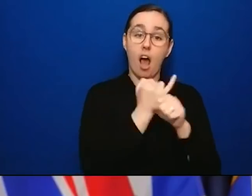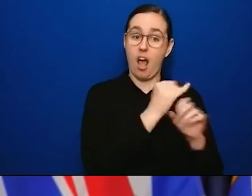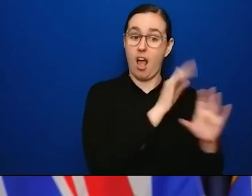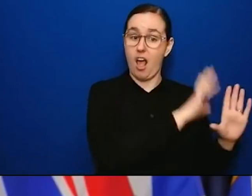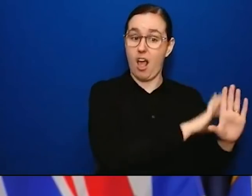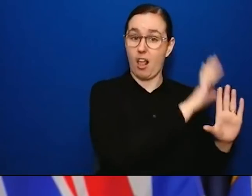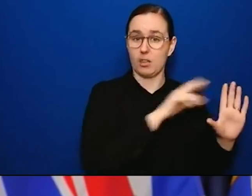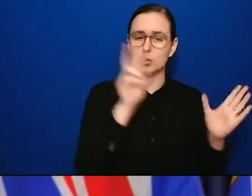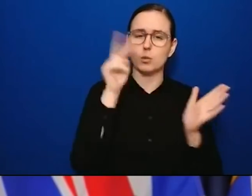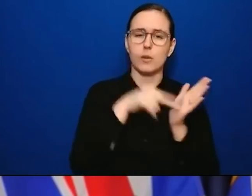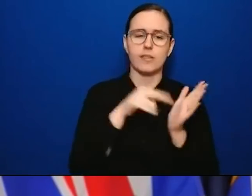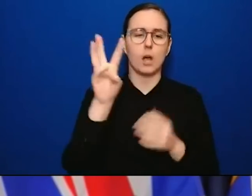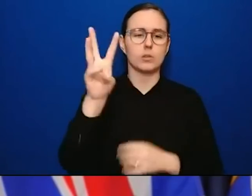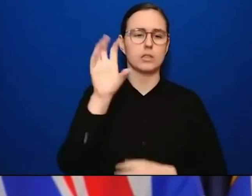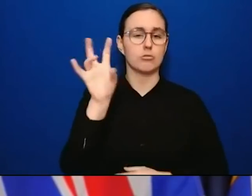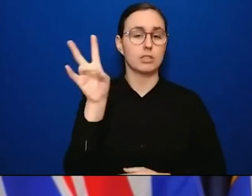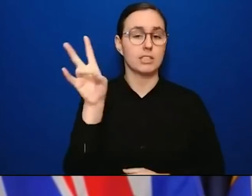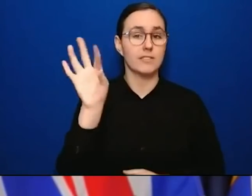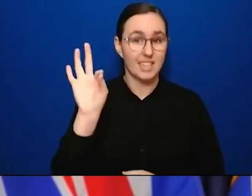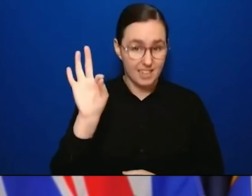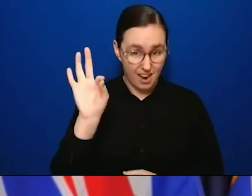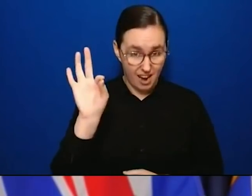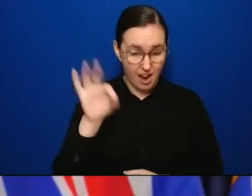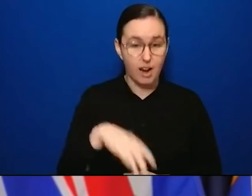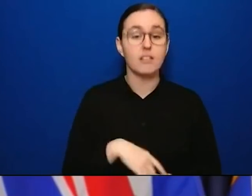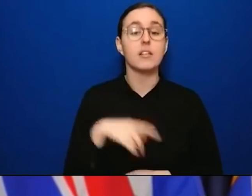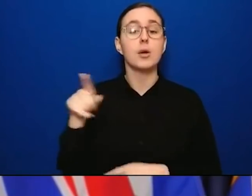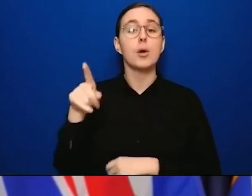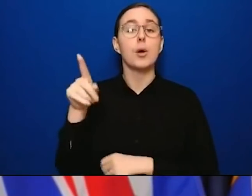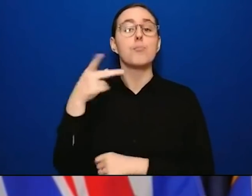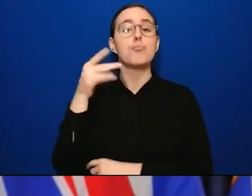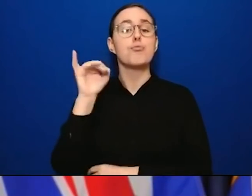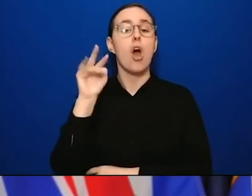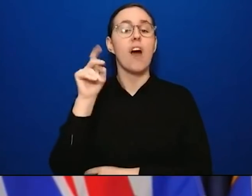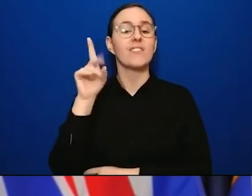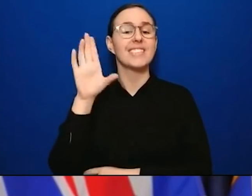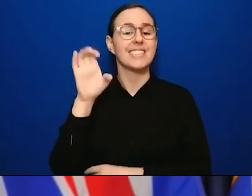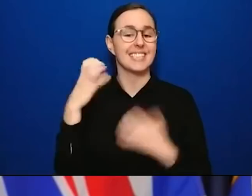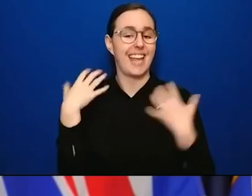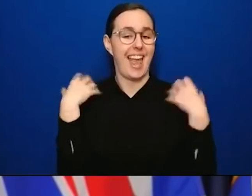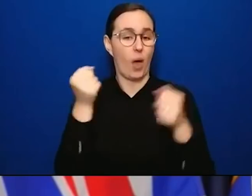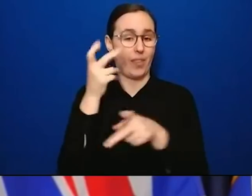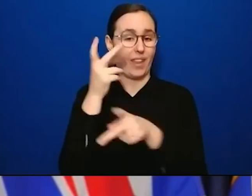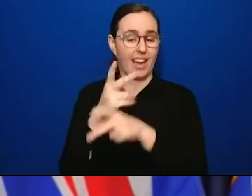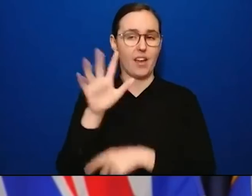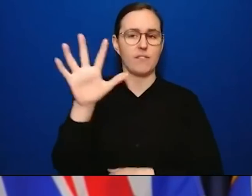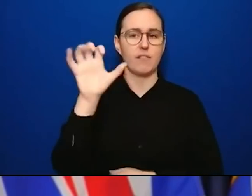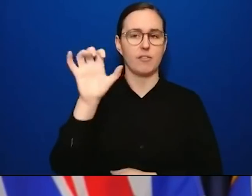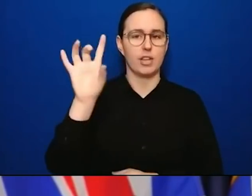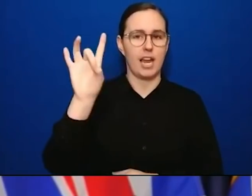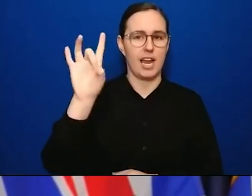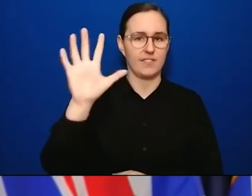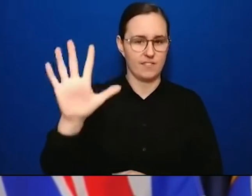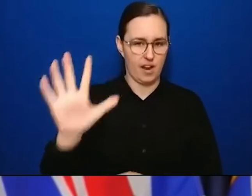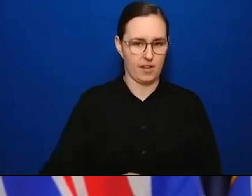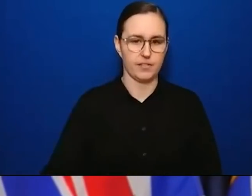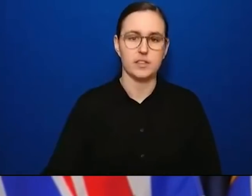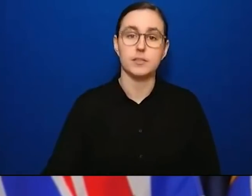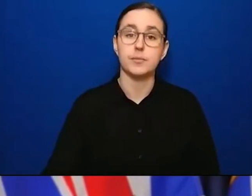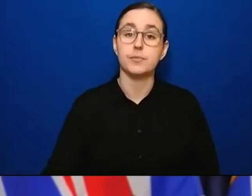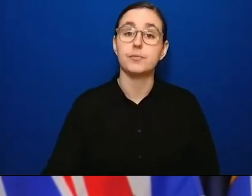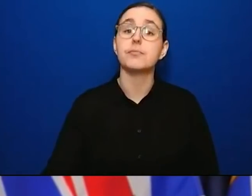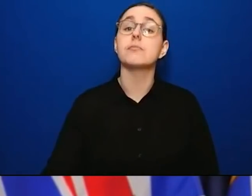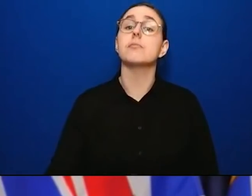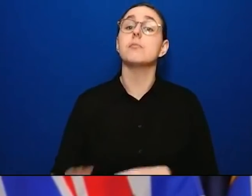2,679 in Island Health, and 585 in Providence Healthcare. Just to put that in context, February 21st to 27th,